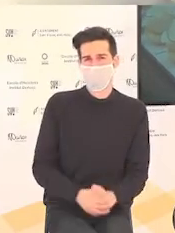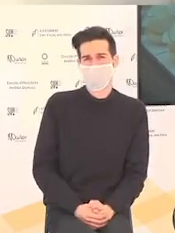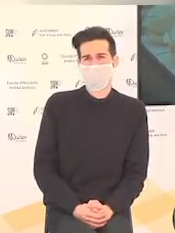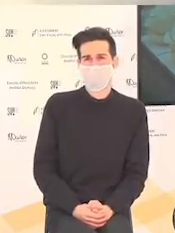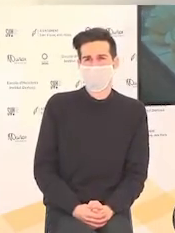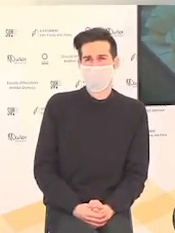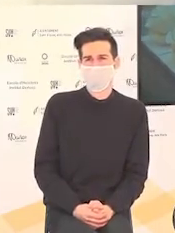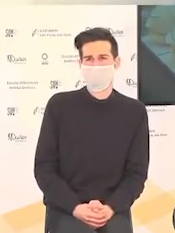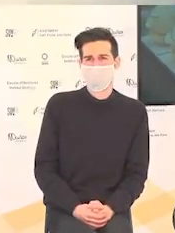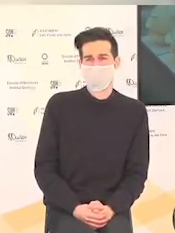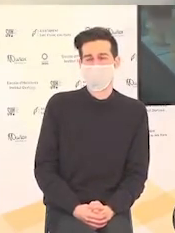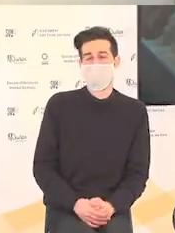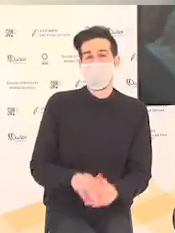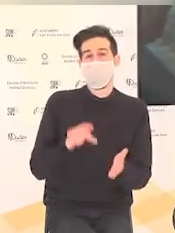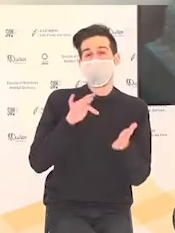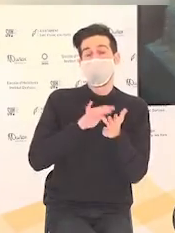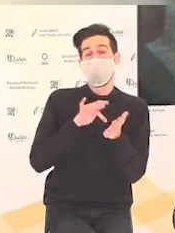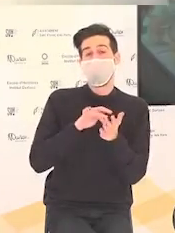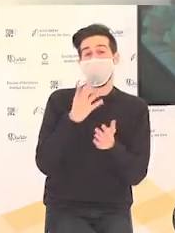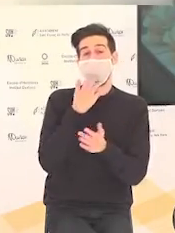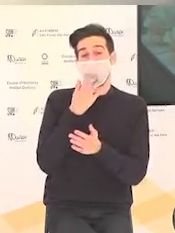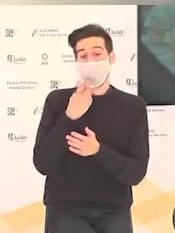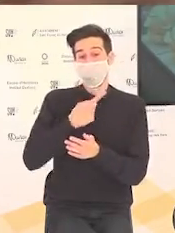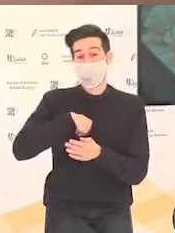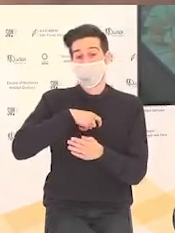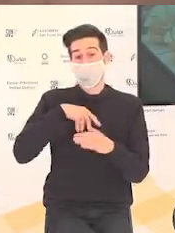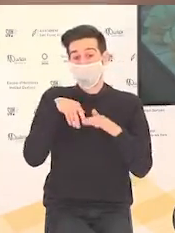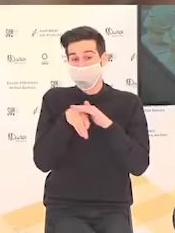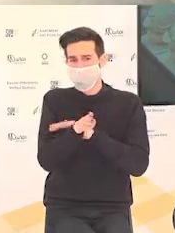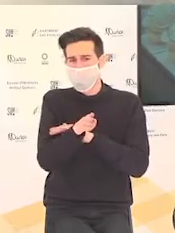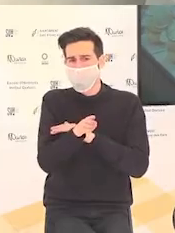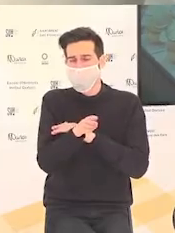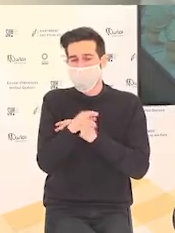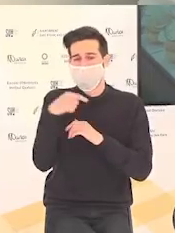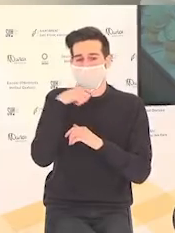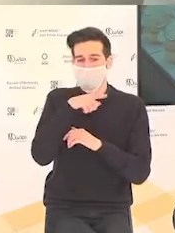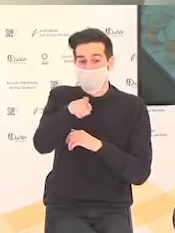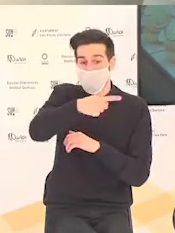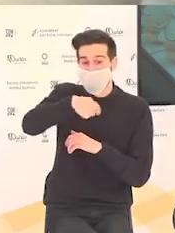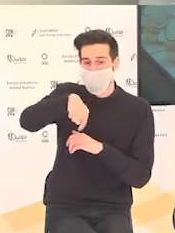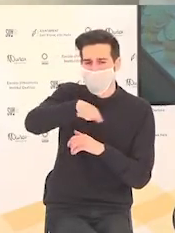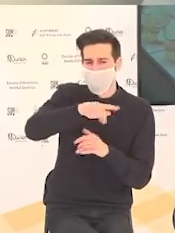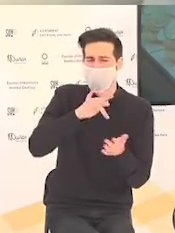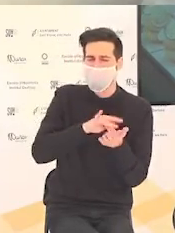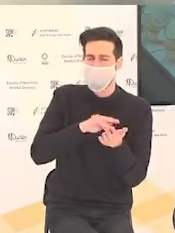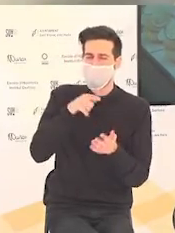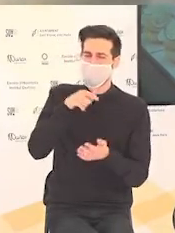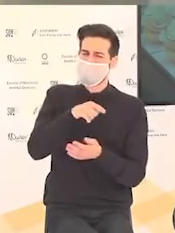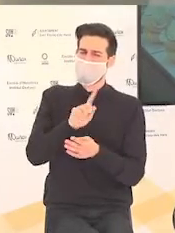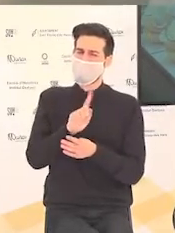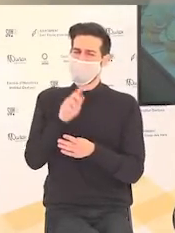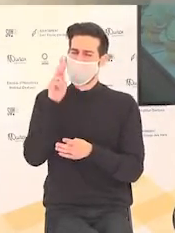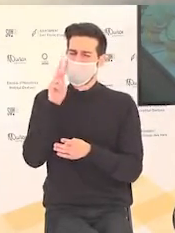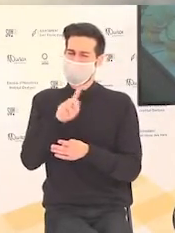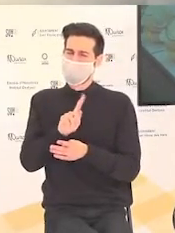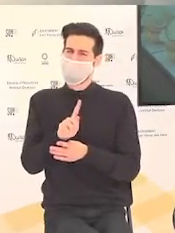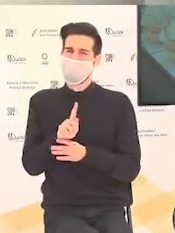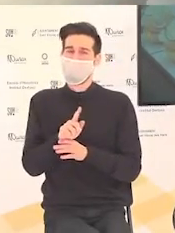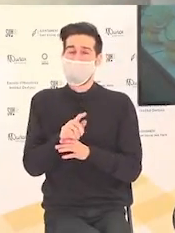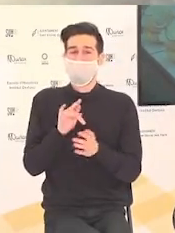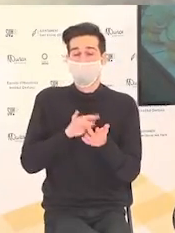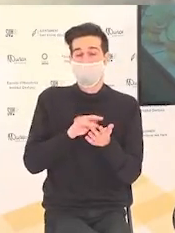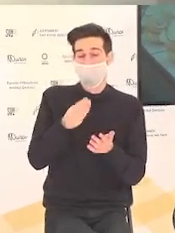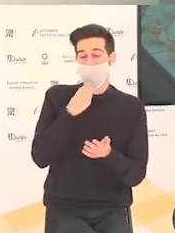buy it. Cuando entramos en una pastelería, si vemos algo, un pastel que visualmente no nos entra, no nos lo vamos a comer.